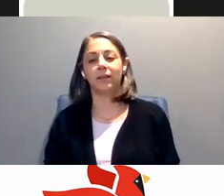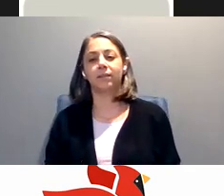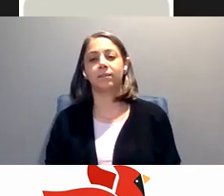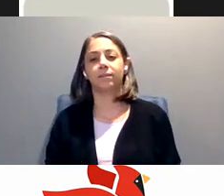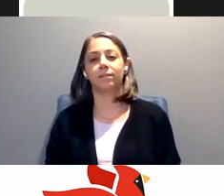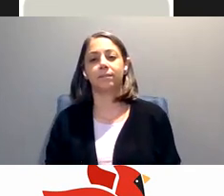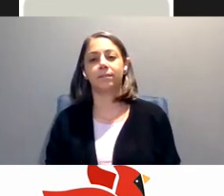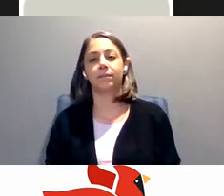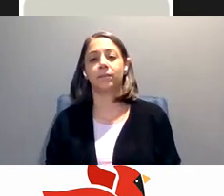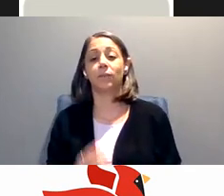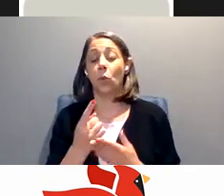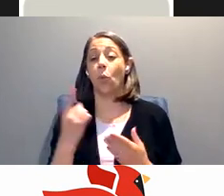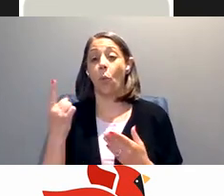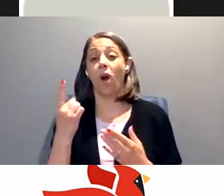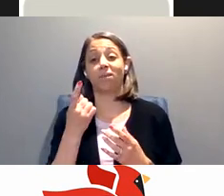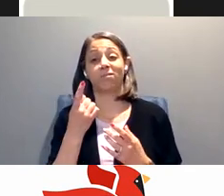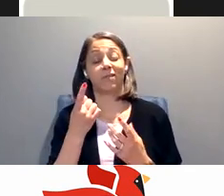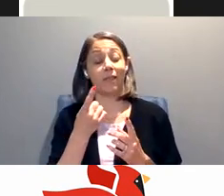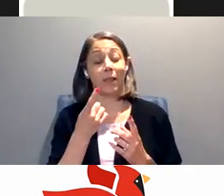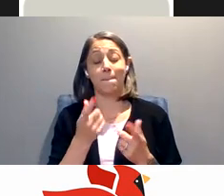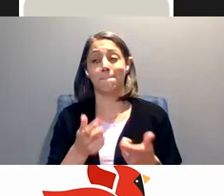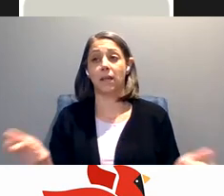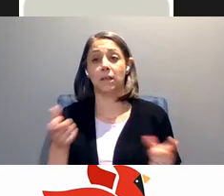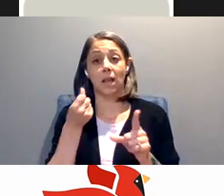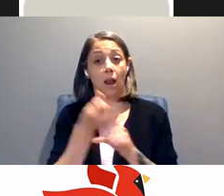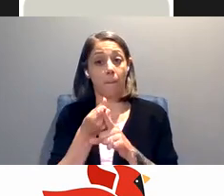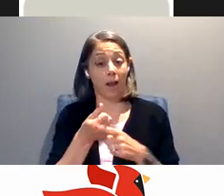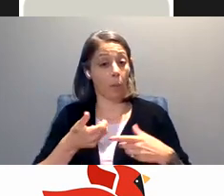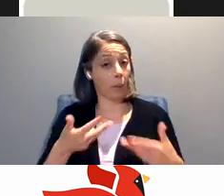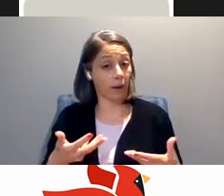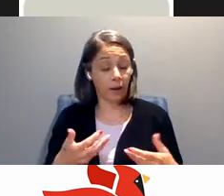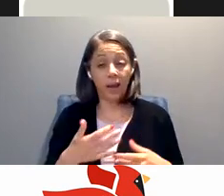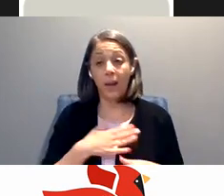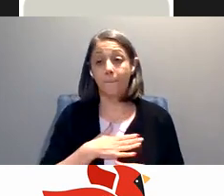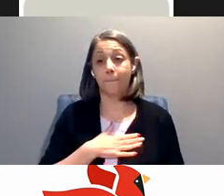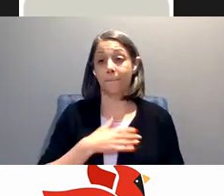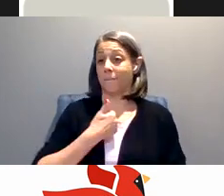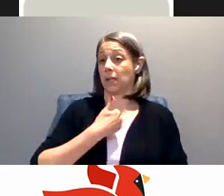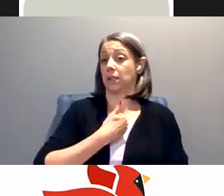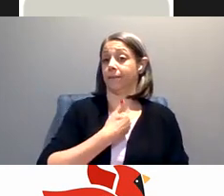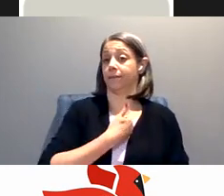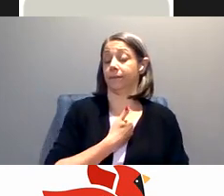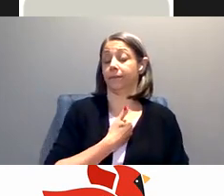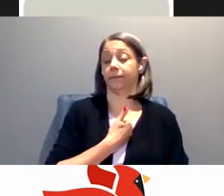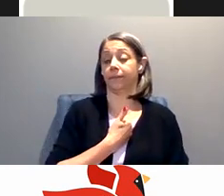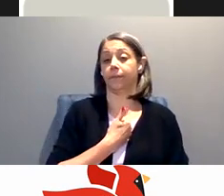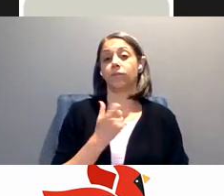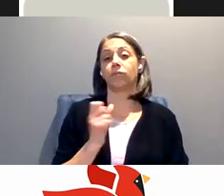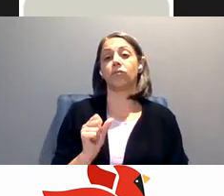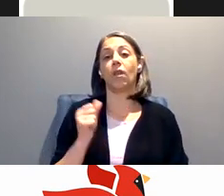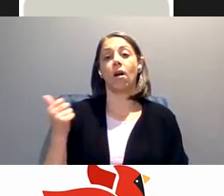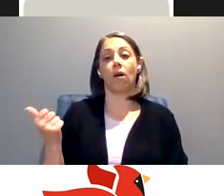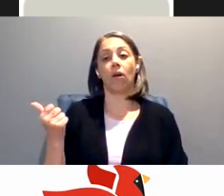Probably one of the biggest impacts for me was when myself and